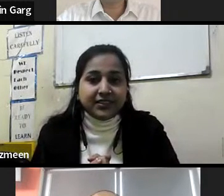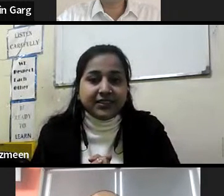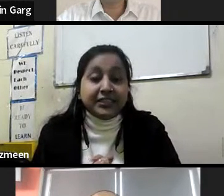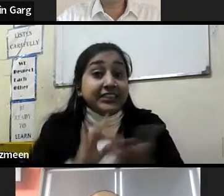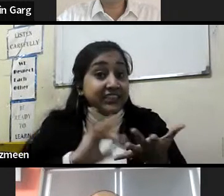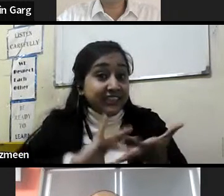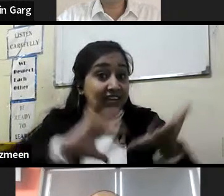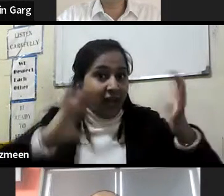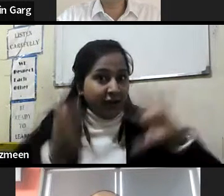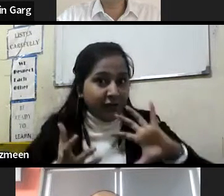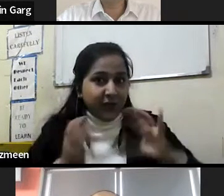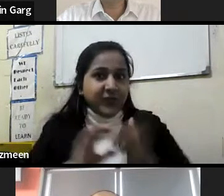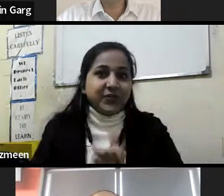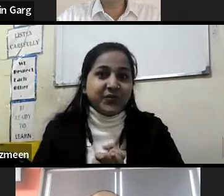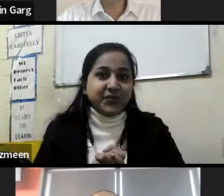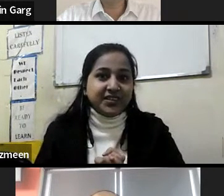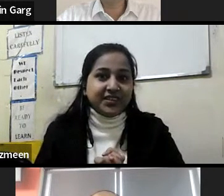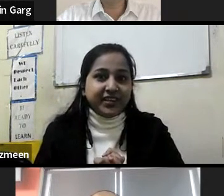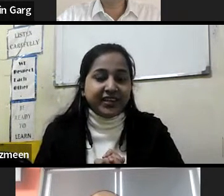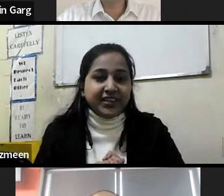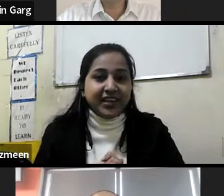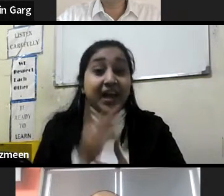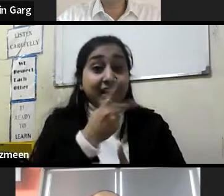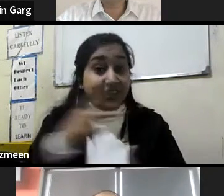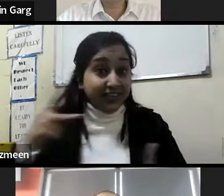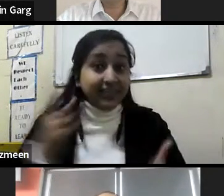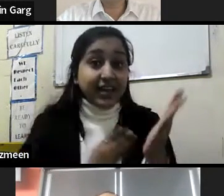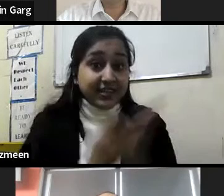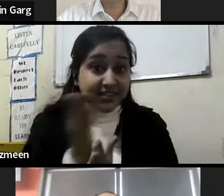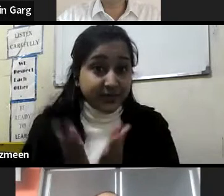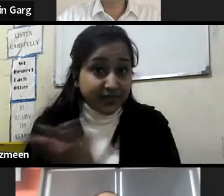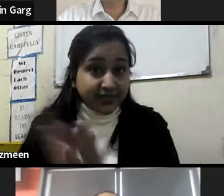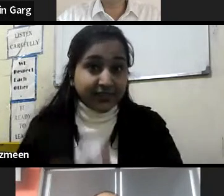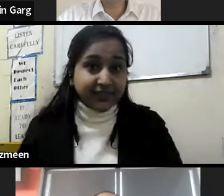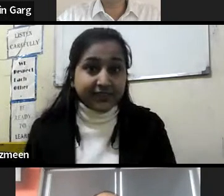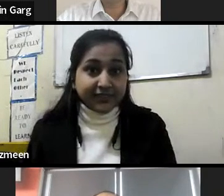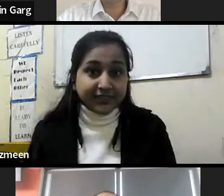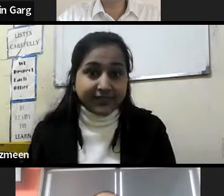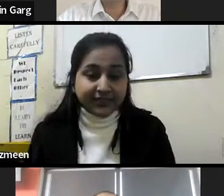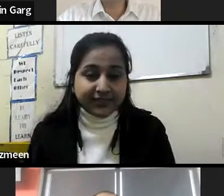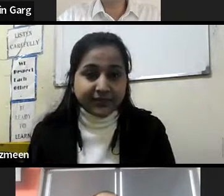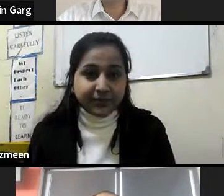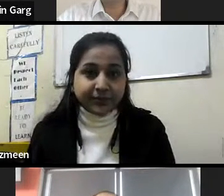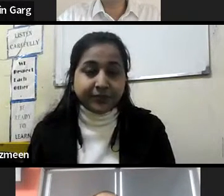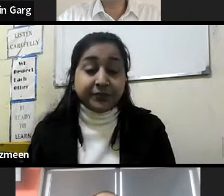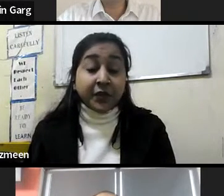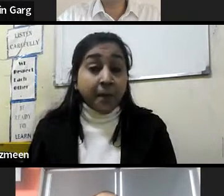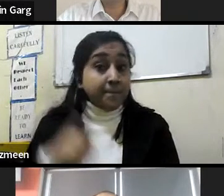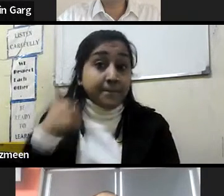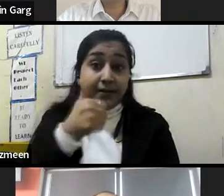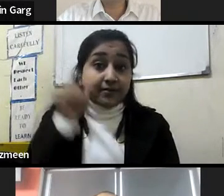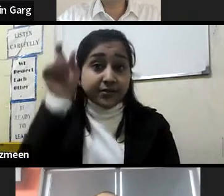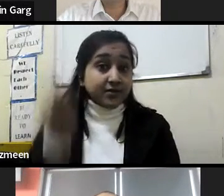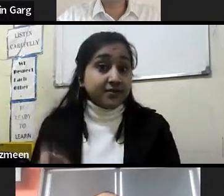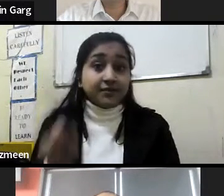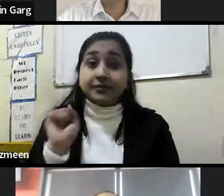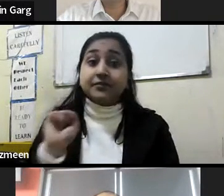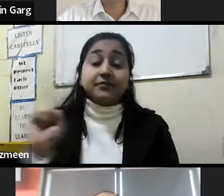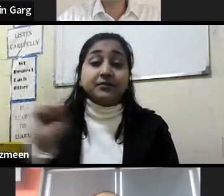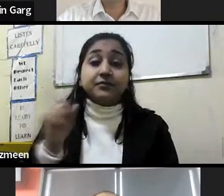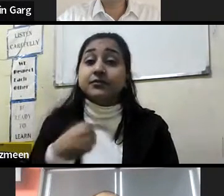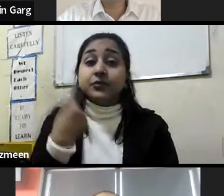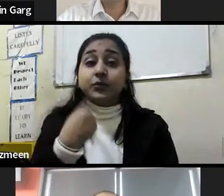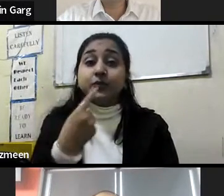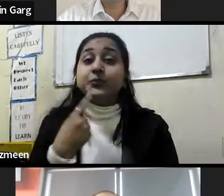technology being a key enabler for accessibility, and best person I can think of to talk about